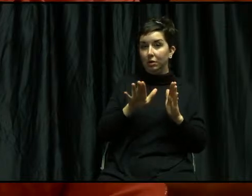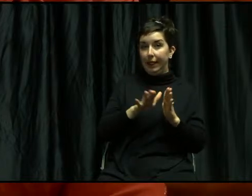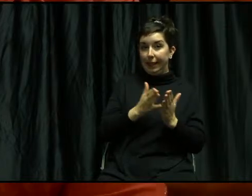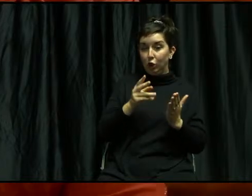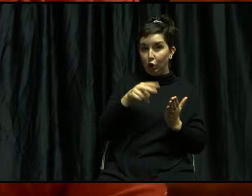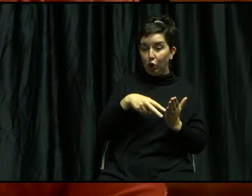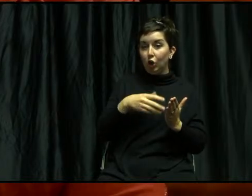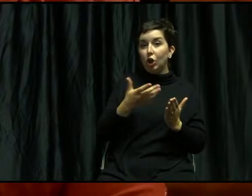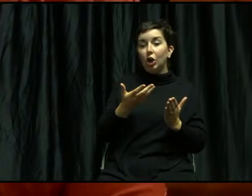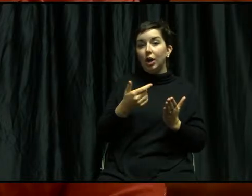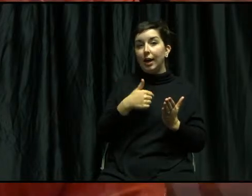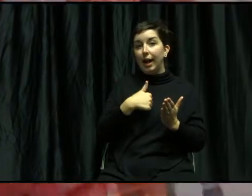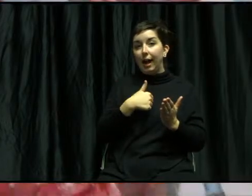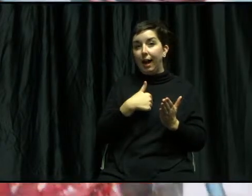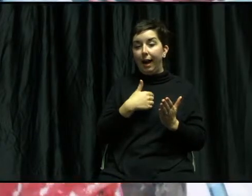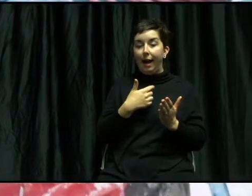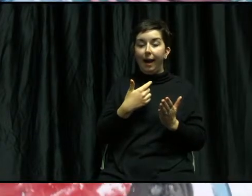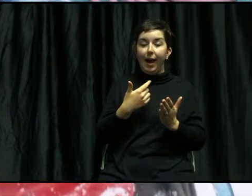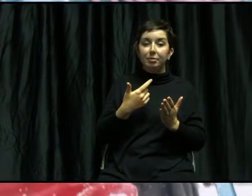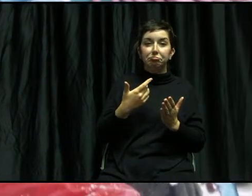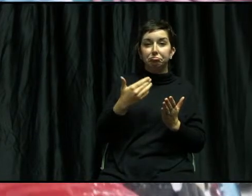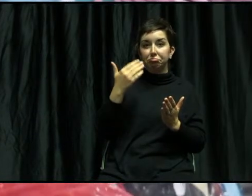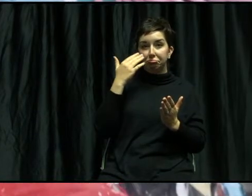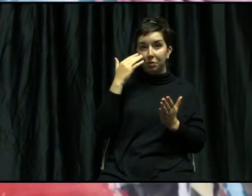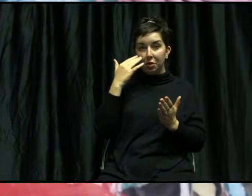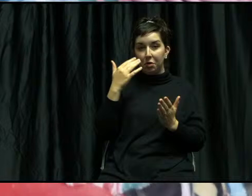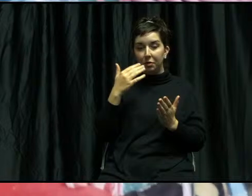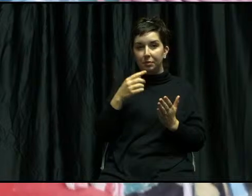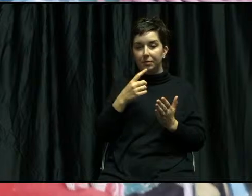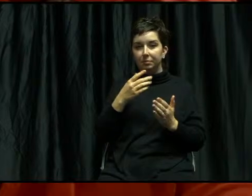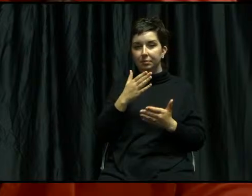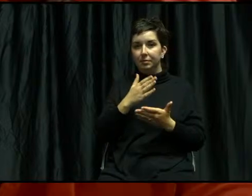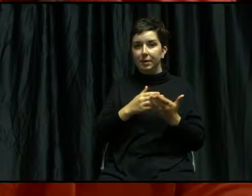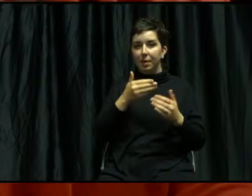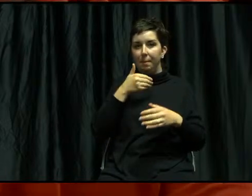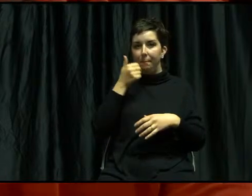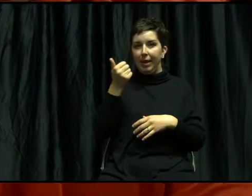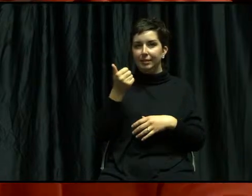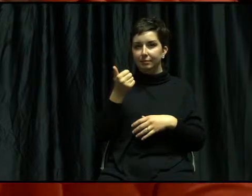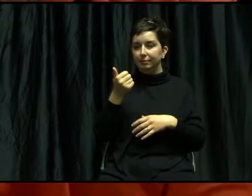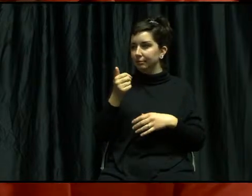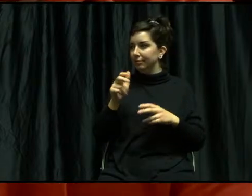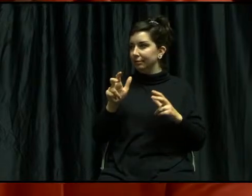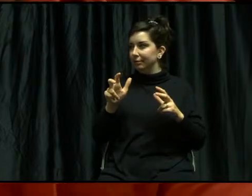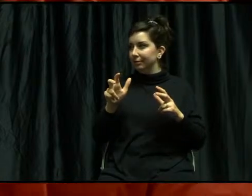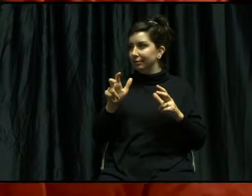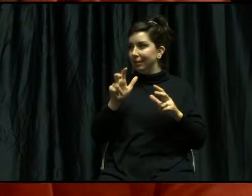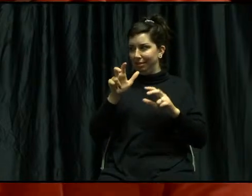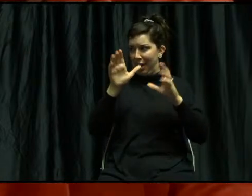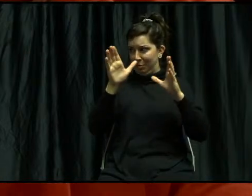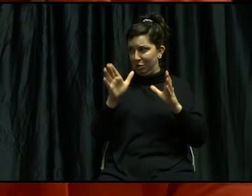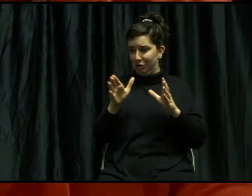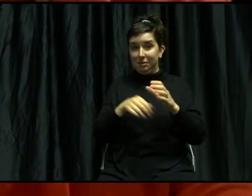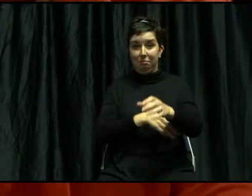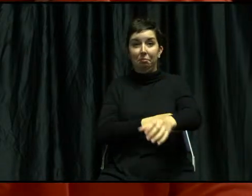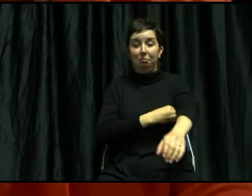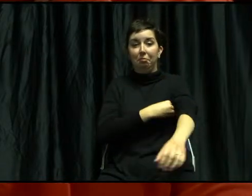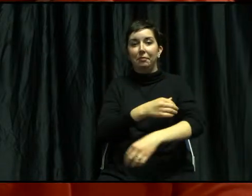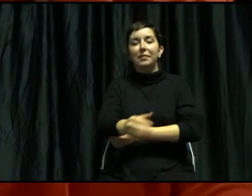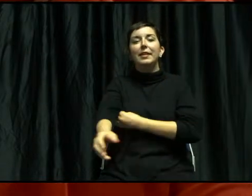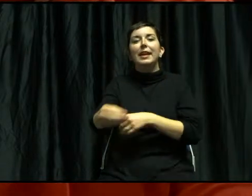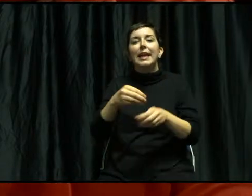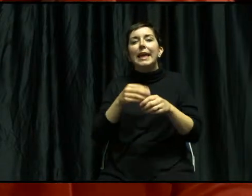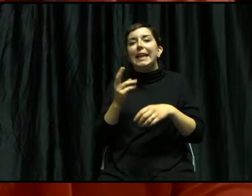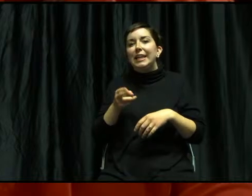to know some of the greatest climbers in history. One of the highlights of my career, I think, was when I was chosen to be chair of